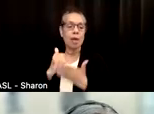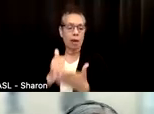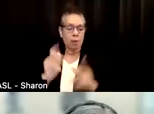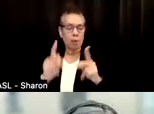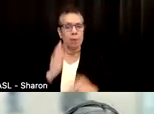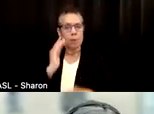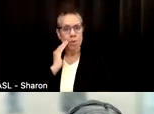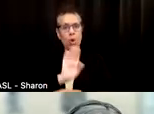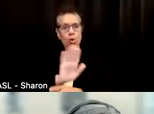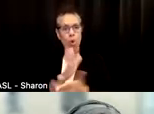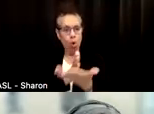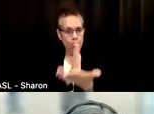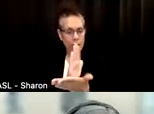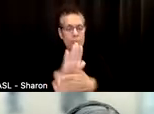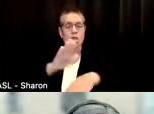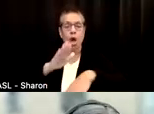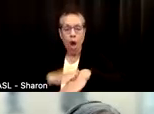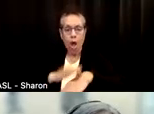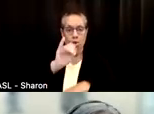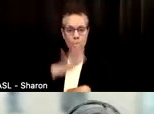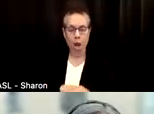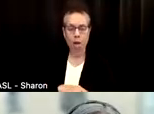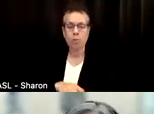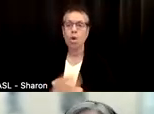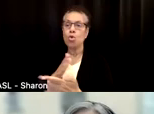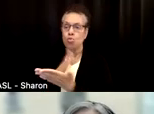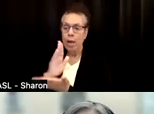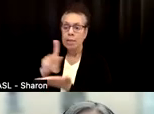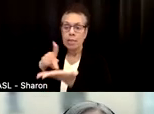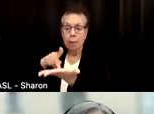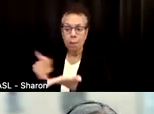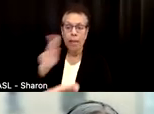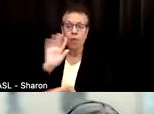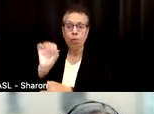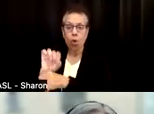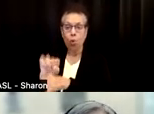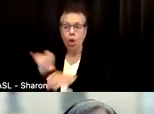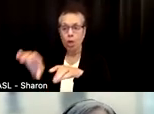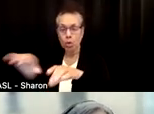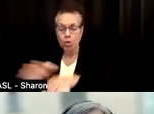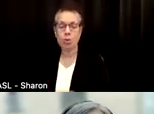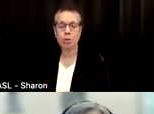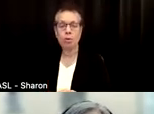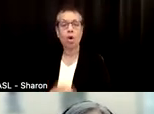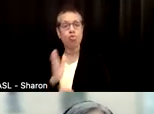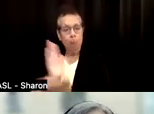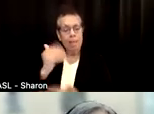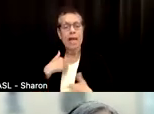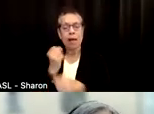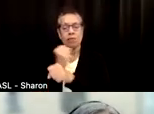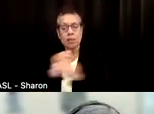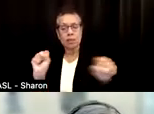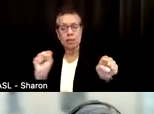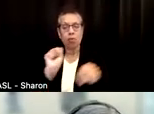rights are on the job, your rights to be paid for the hours you work, for a safe workplace, to not